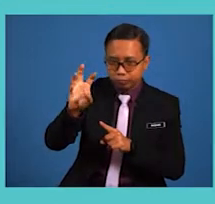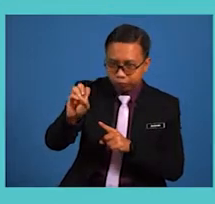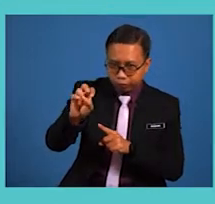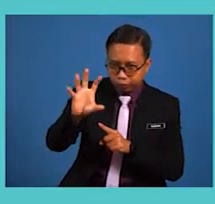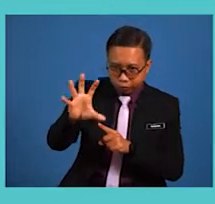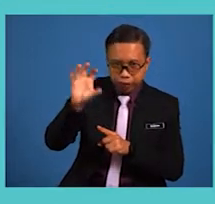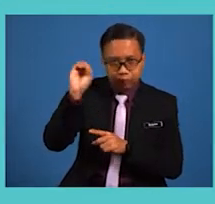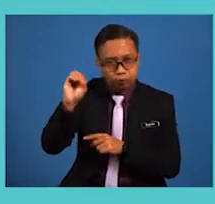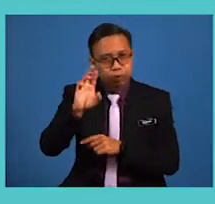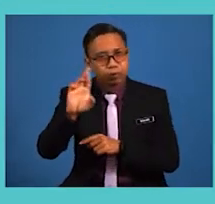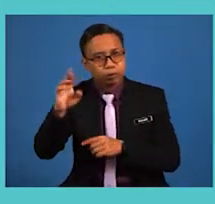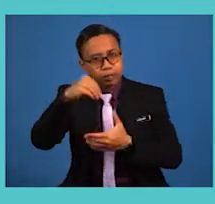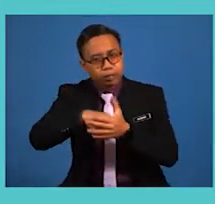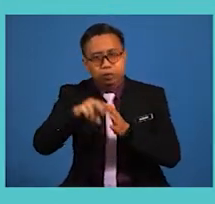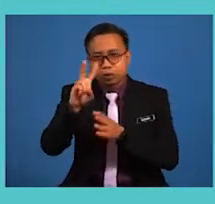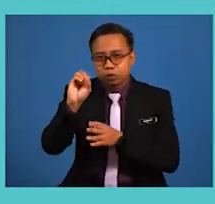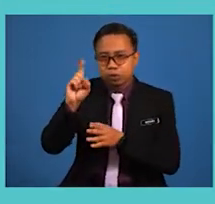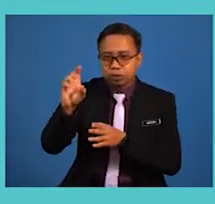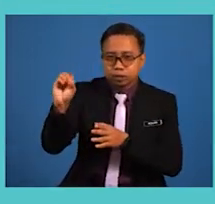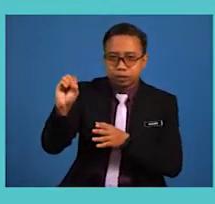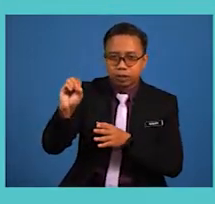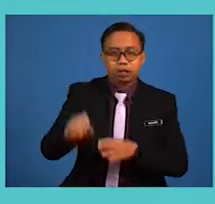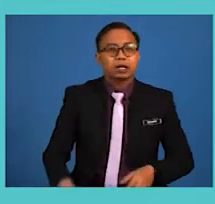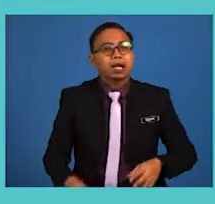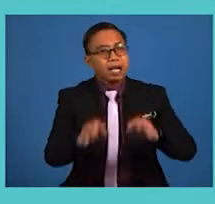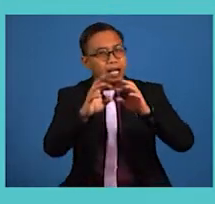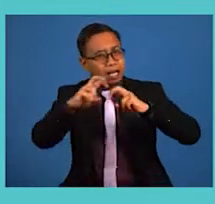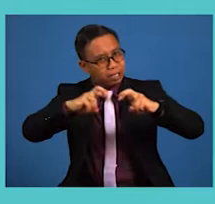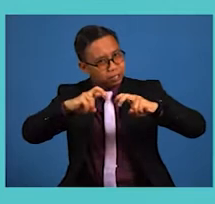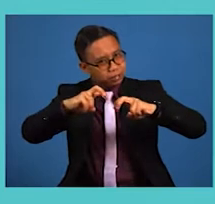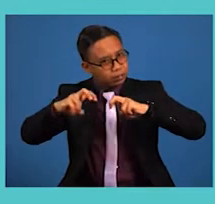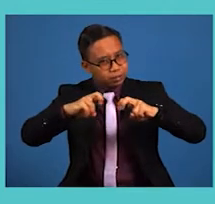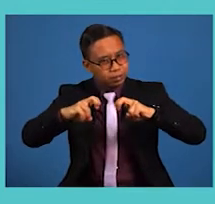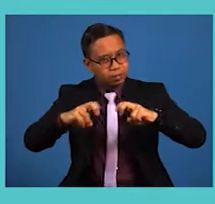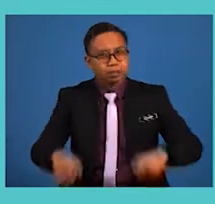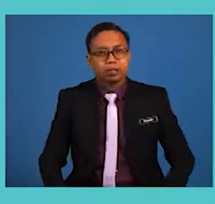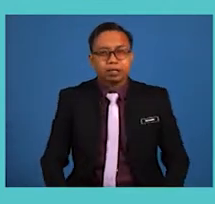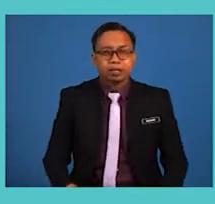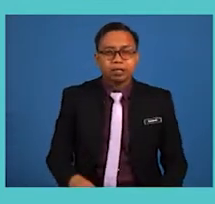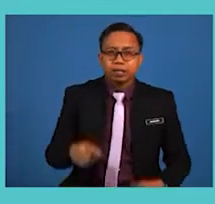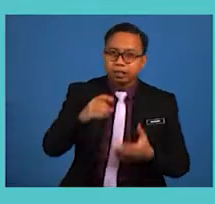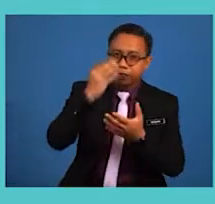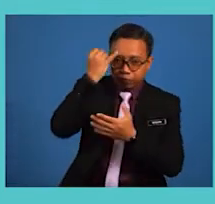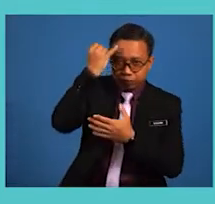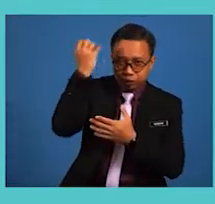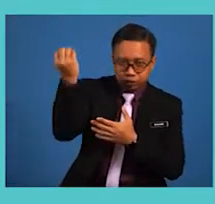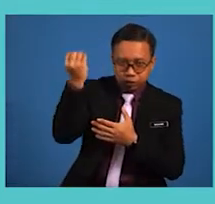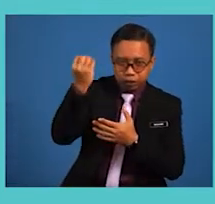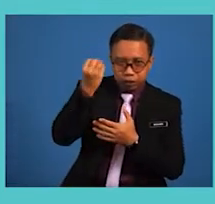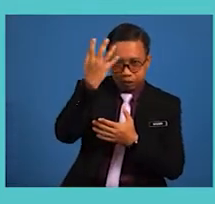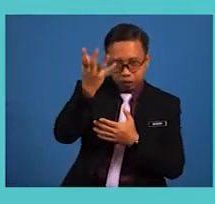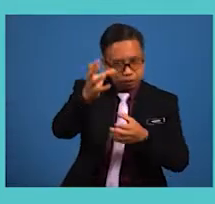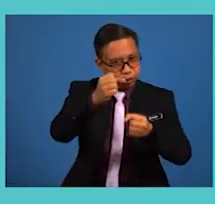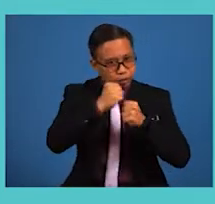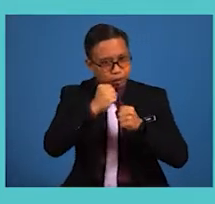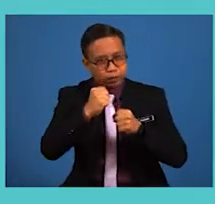750,000 in 2010, this is an analysis whereby this information is obtained